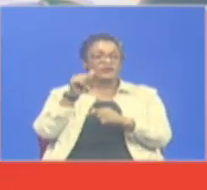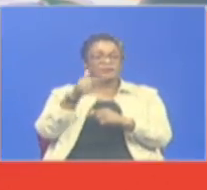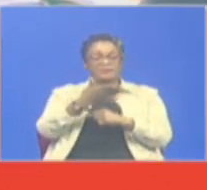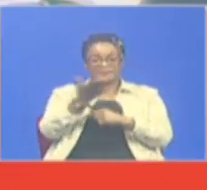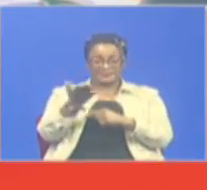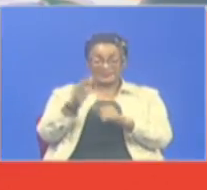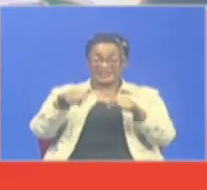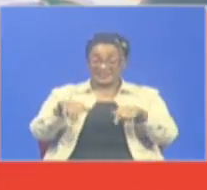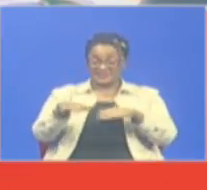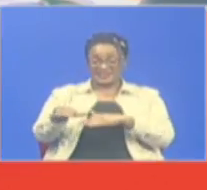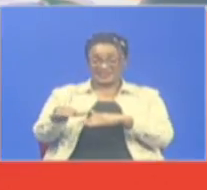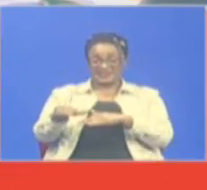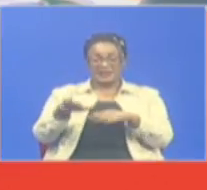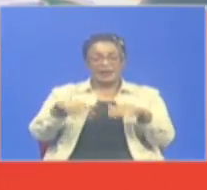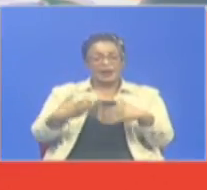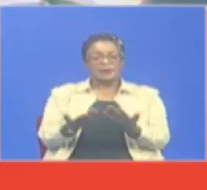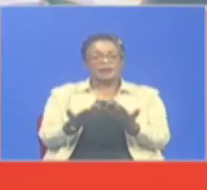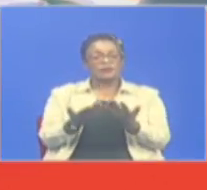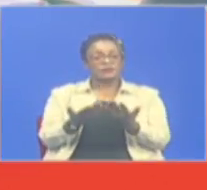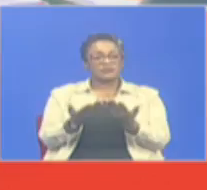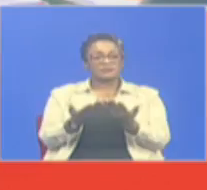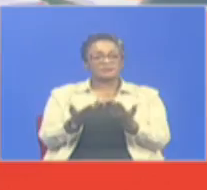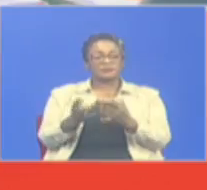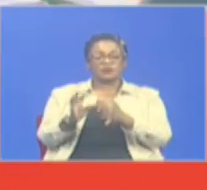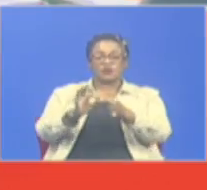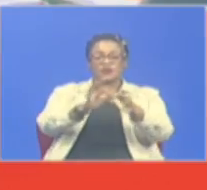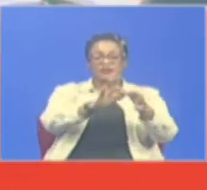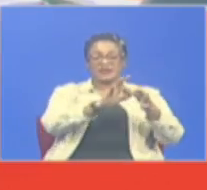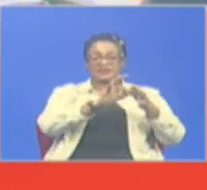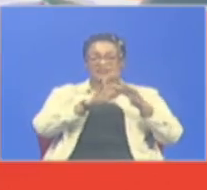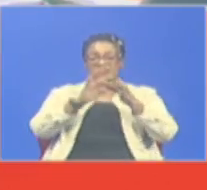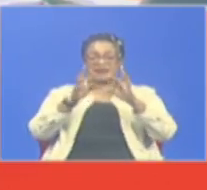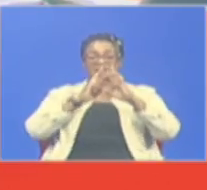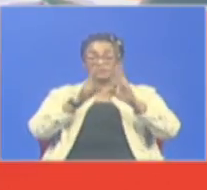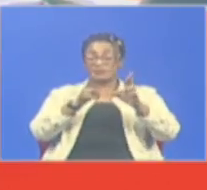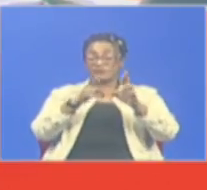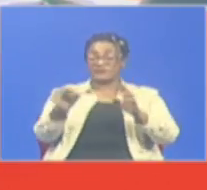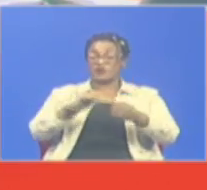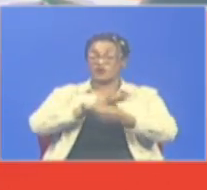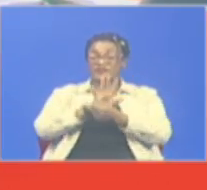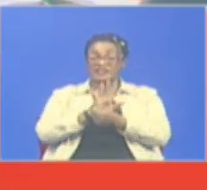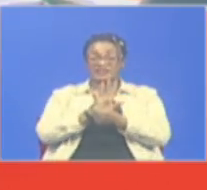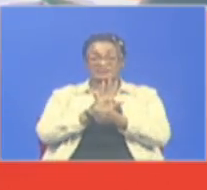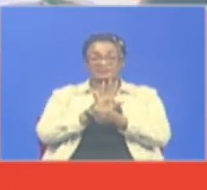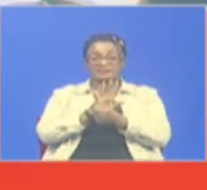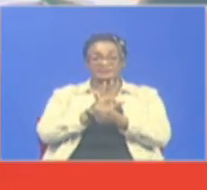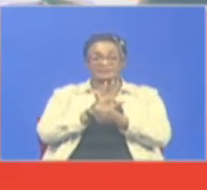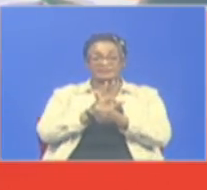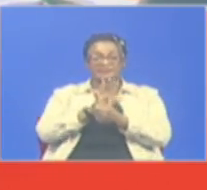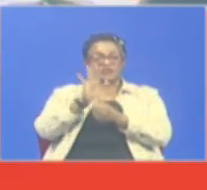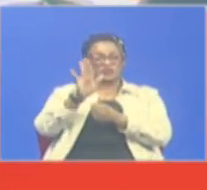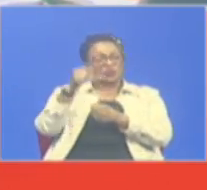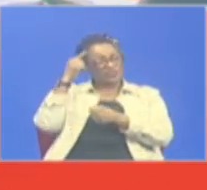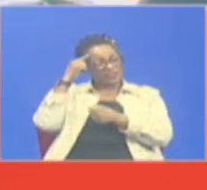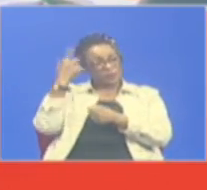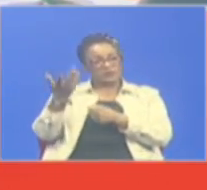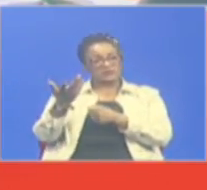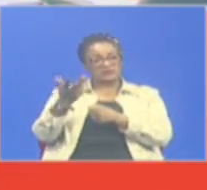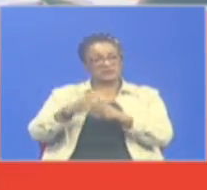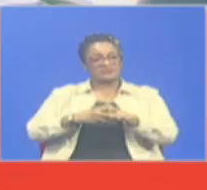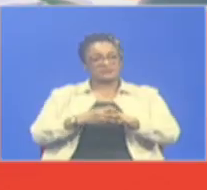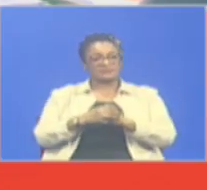evening in regard to coordinated response as far as COVID-19 is concerned. What is your reaction?